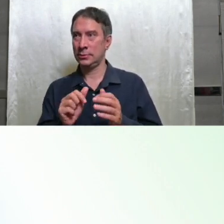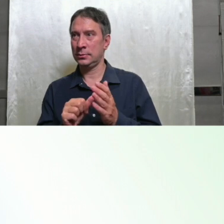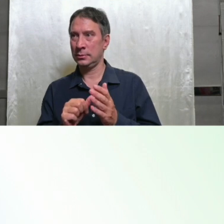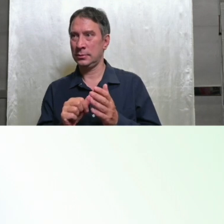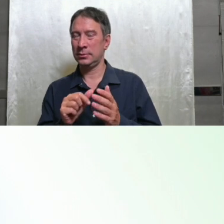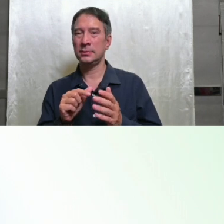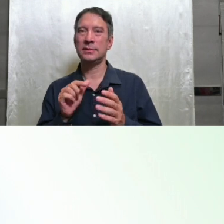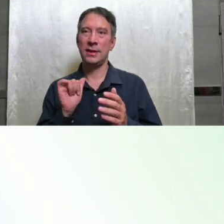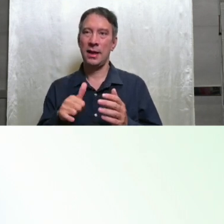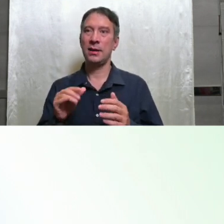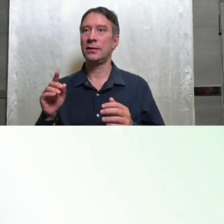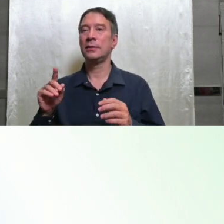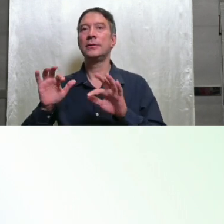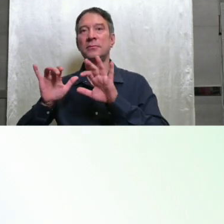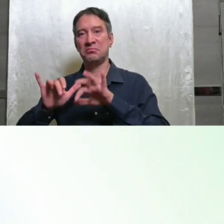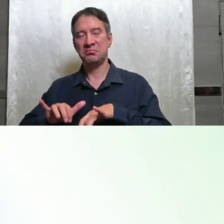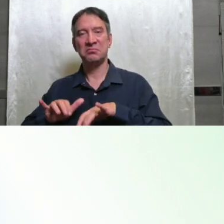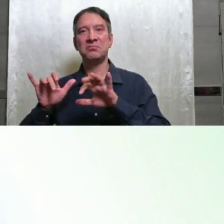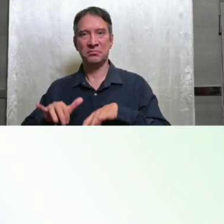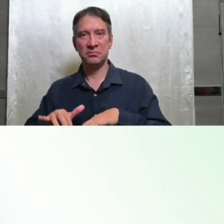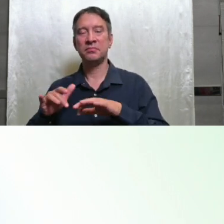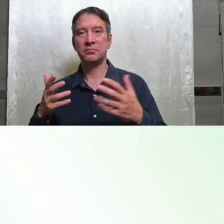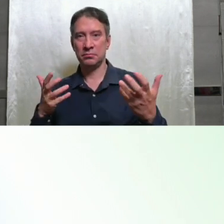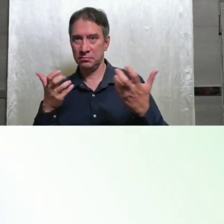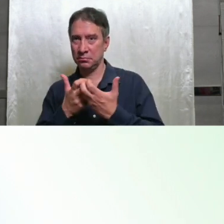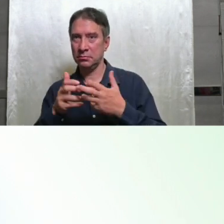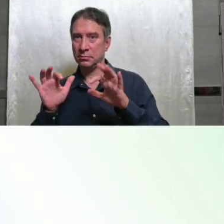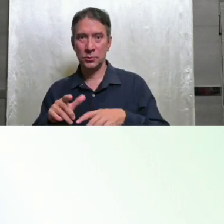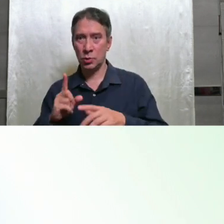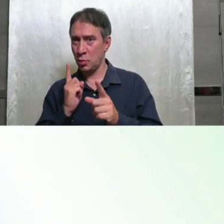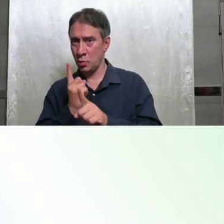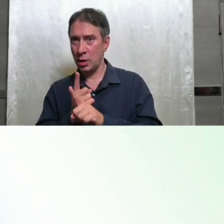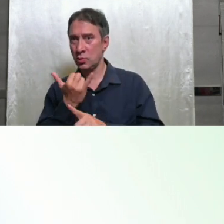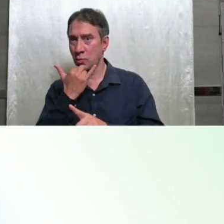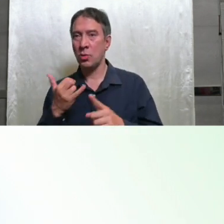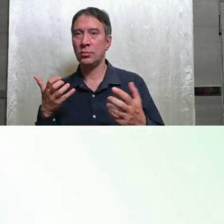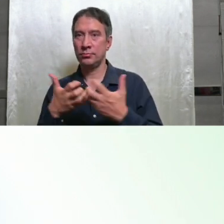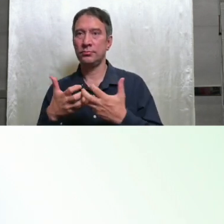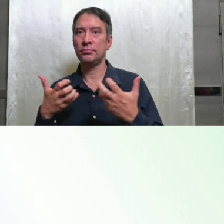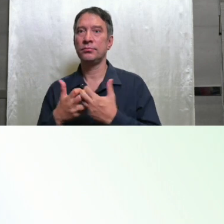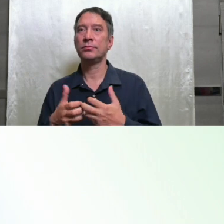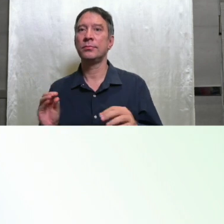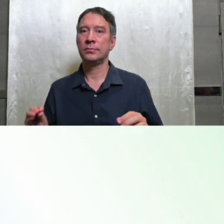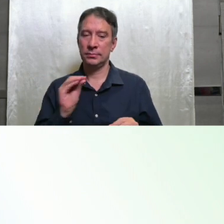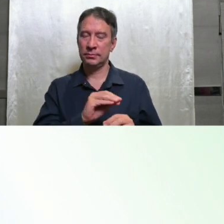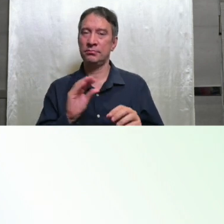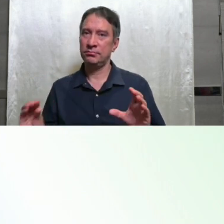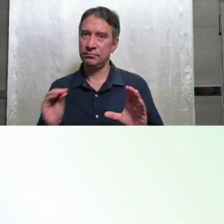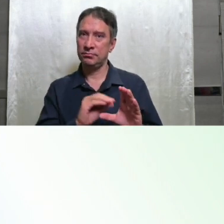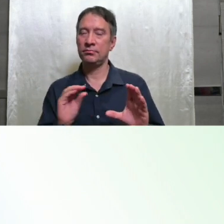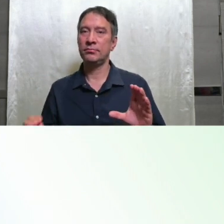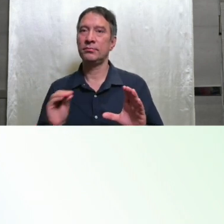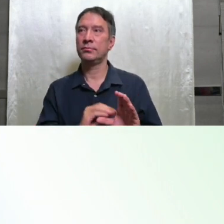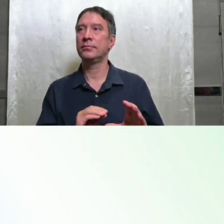Our technology also reduces the teacher's load by highlighting common student misconceptions, helping grade submissions,